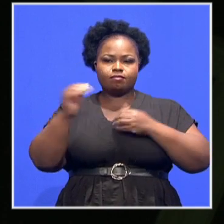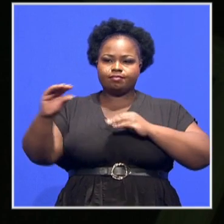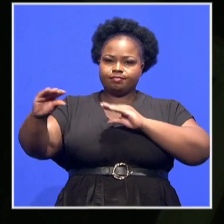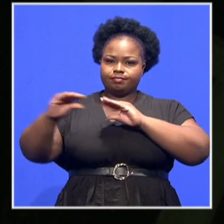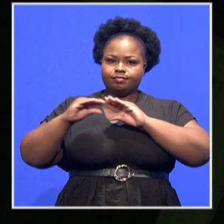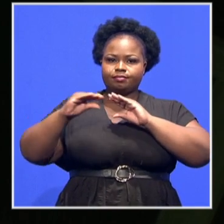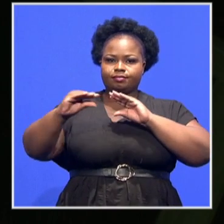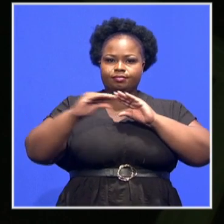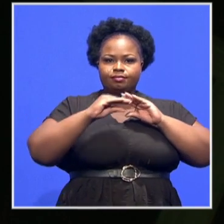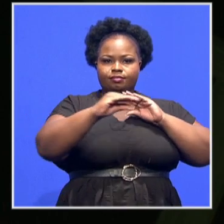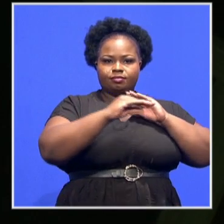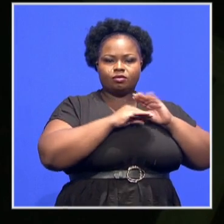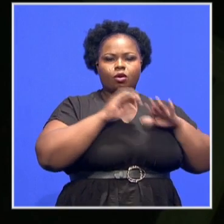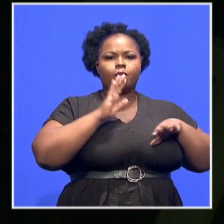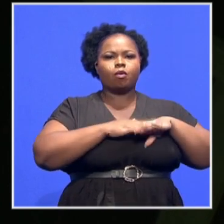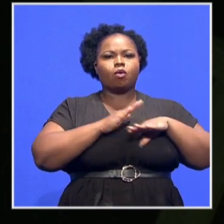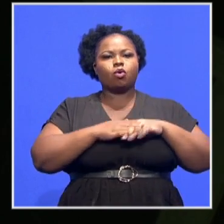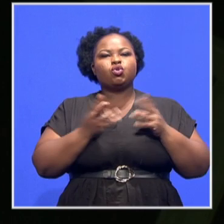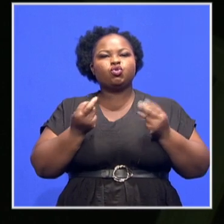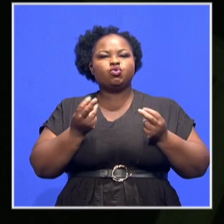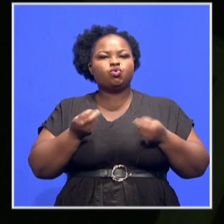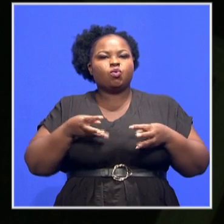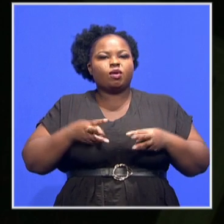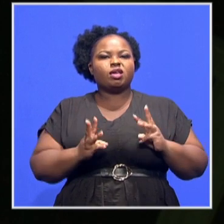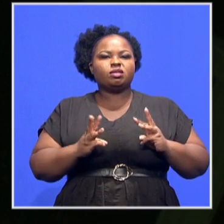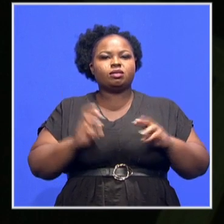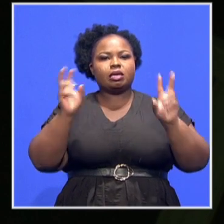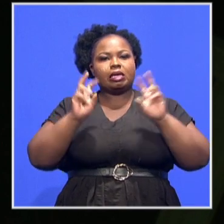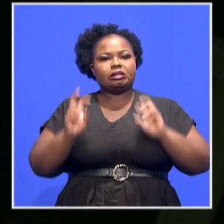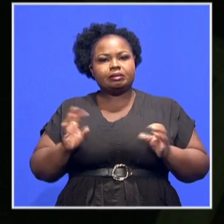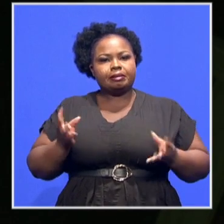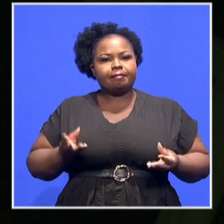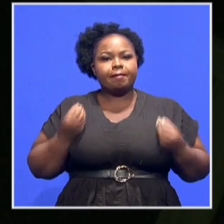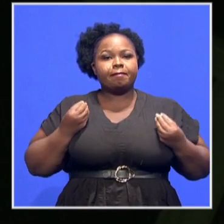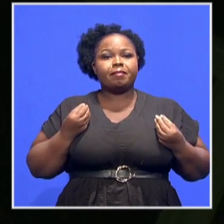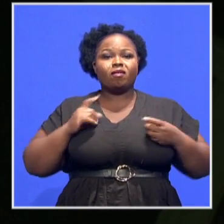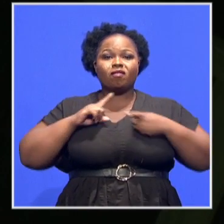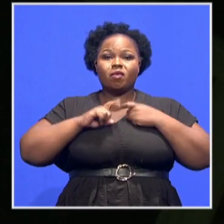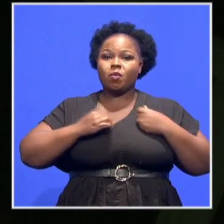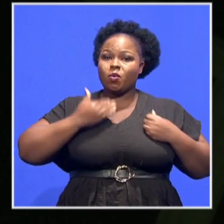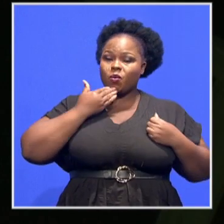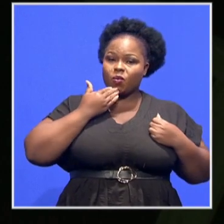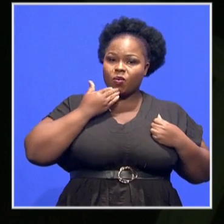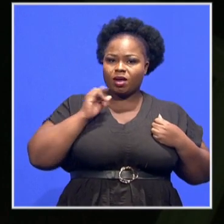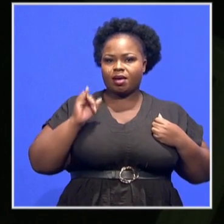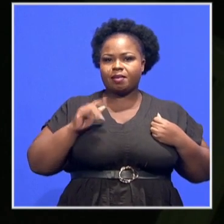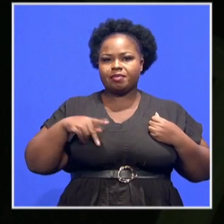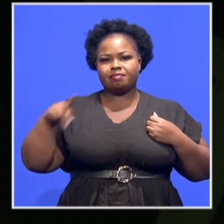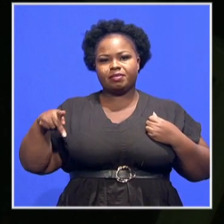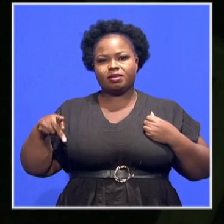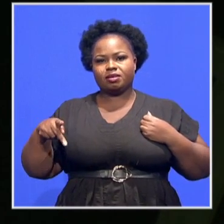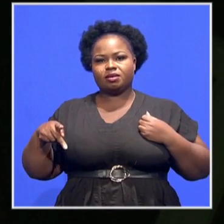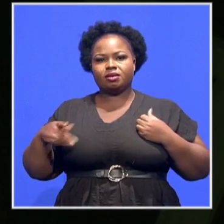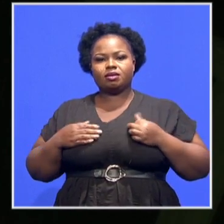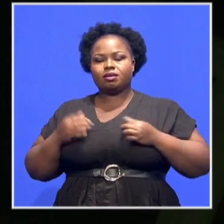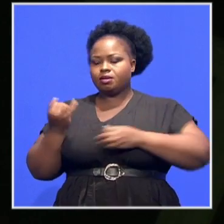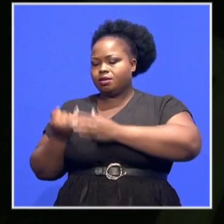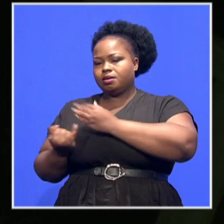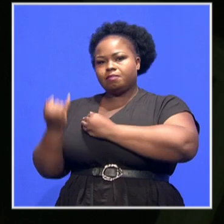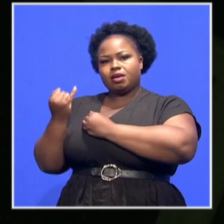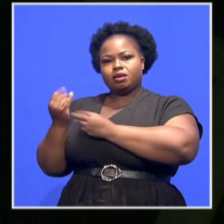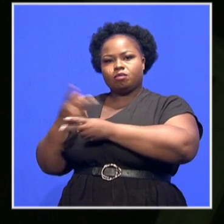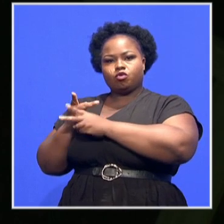generation capacity by private producers, by, amongst other things, removing